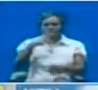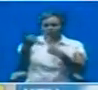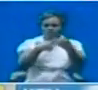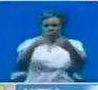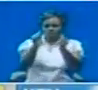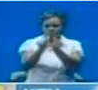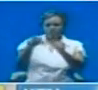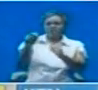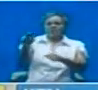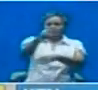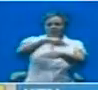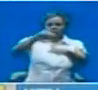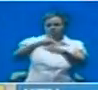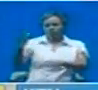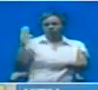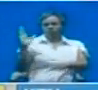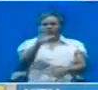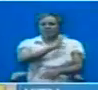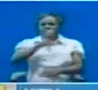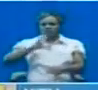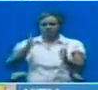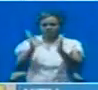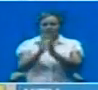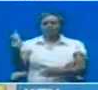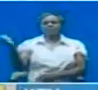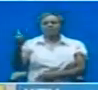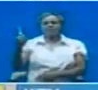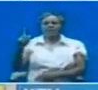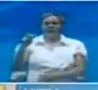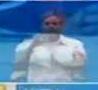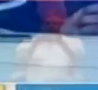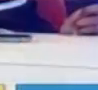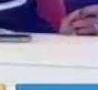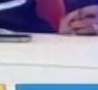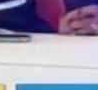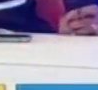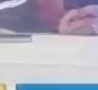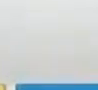with the National Security Council and the Cabinet. Richard Nina has the details.